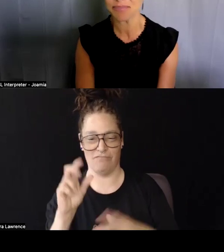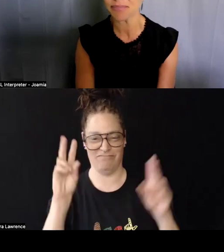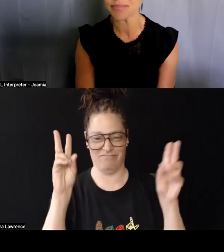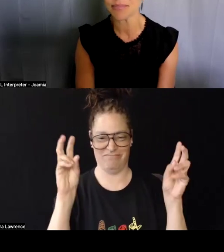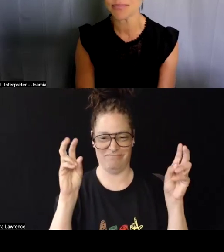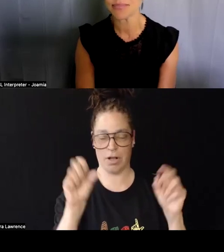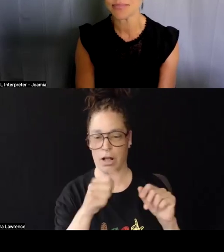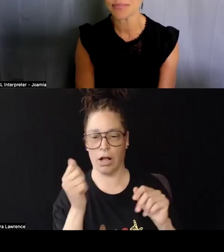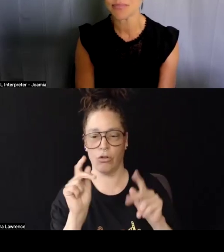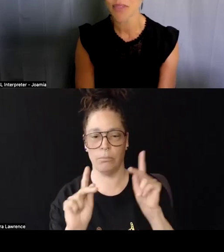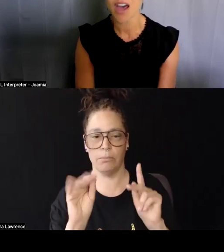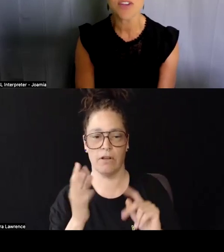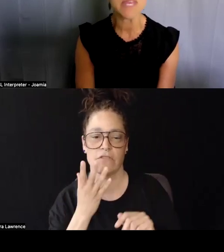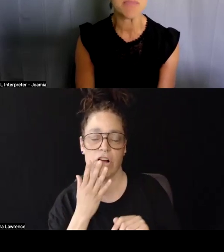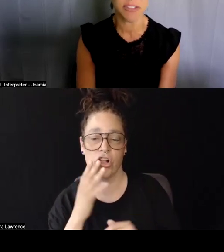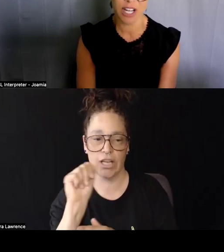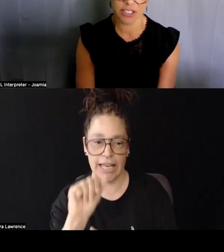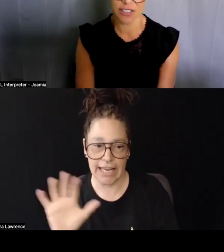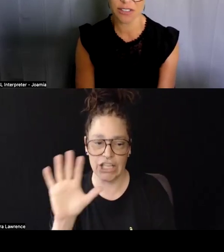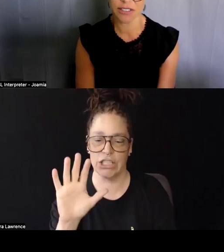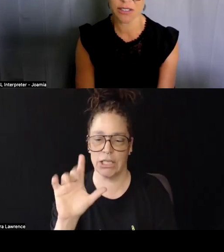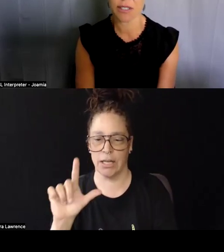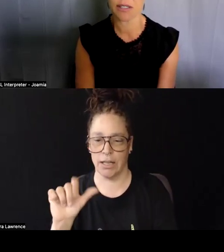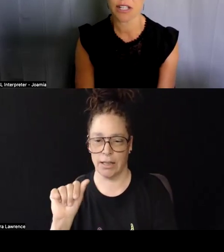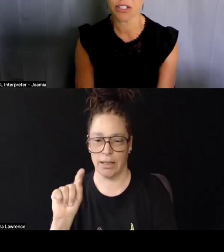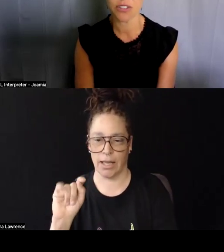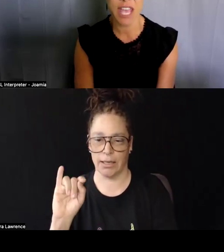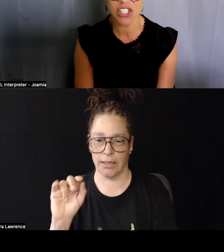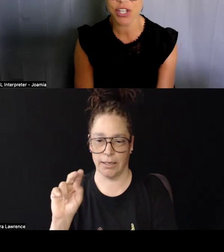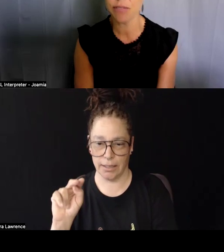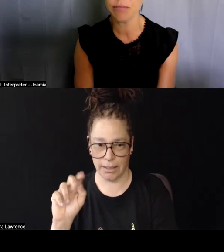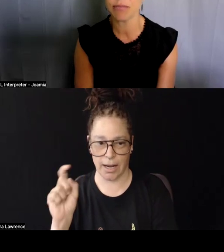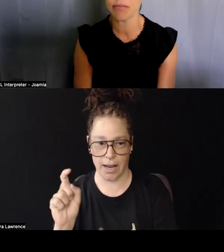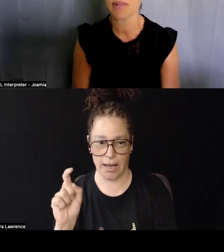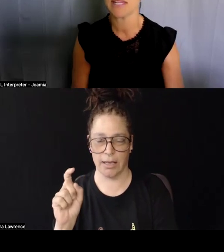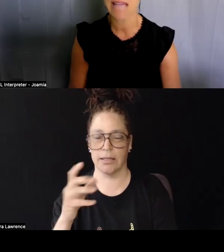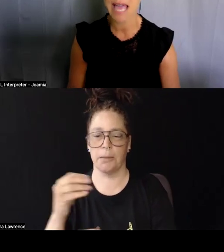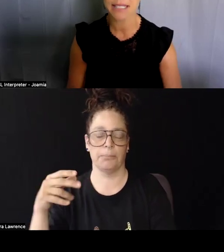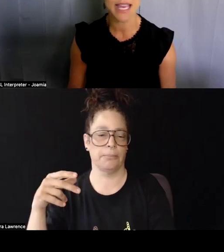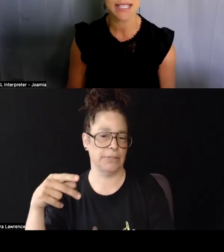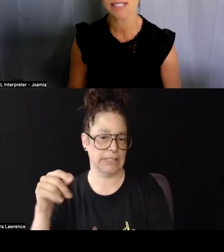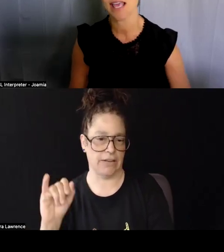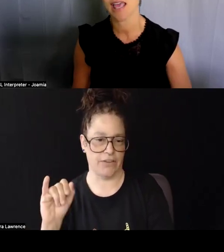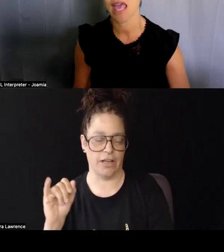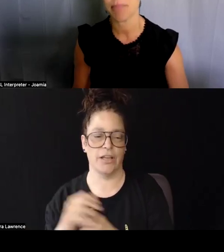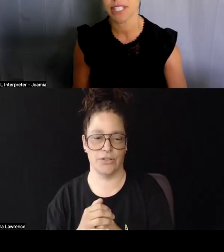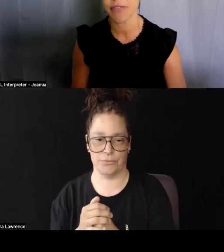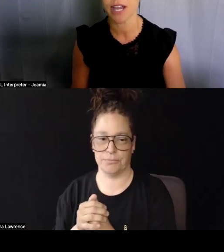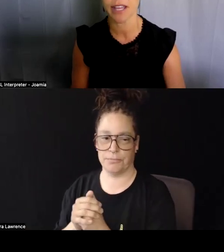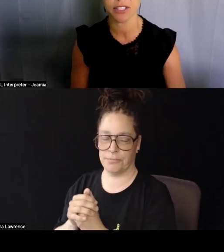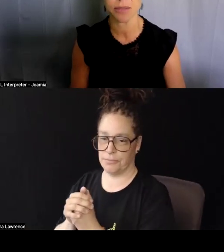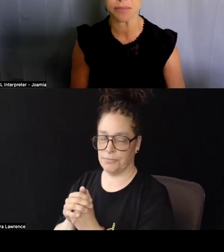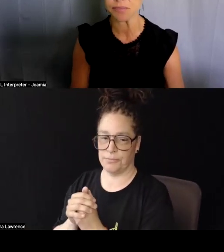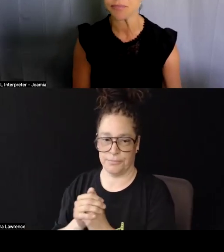color. Other people of color includes Asian, Latinx, and